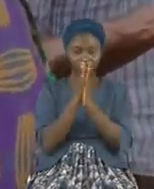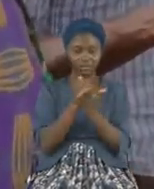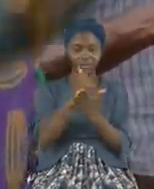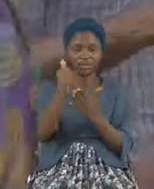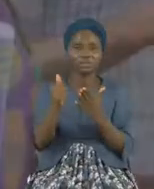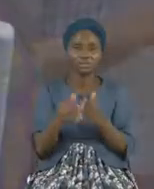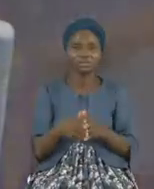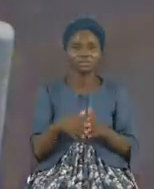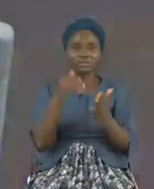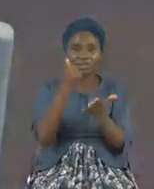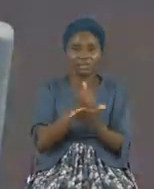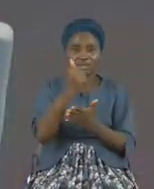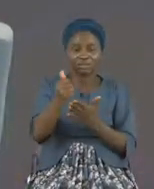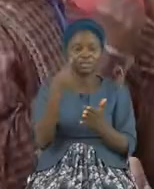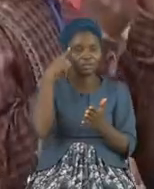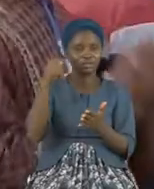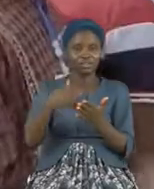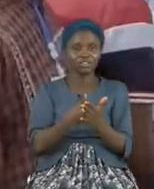Amen for the new power.